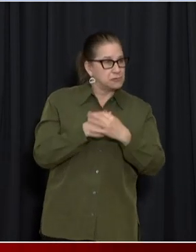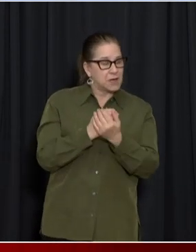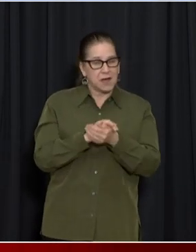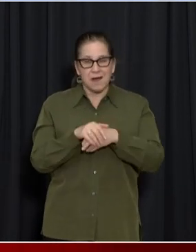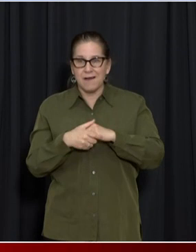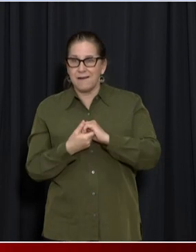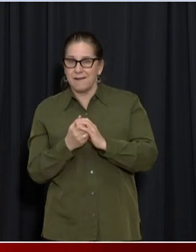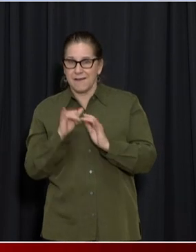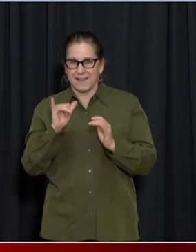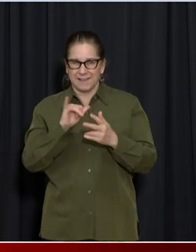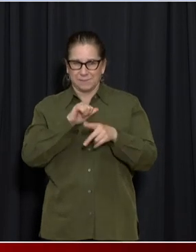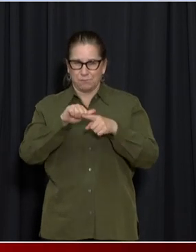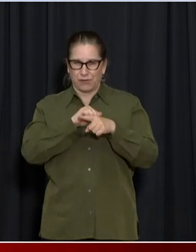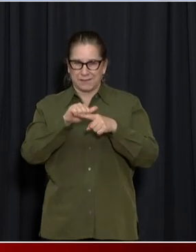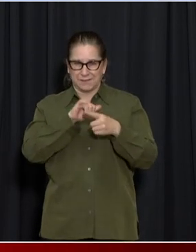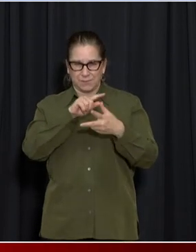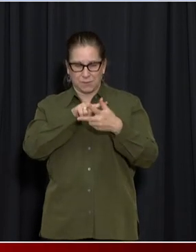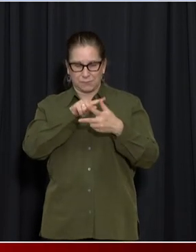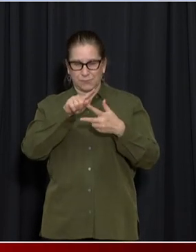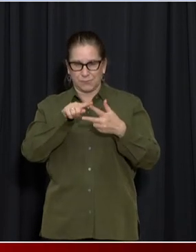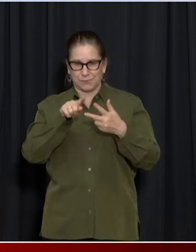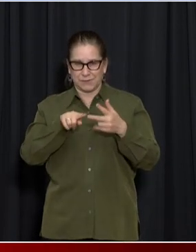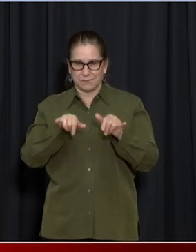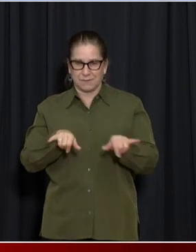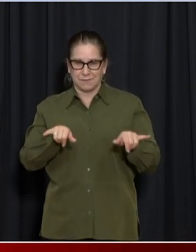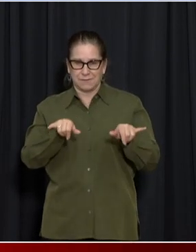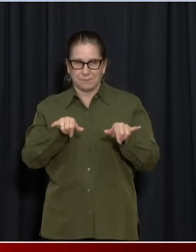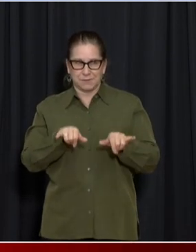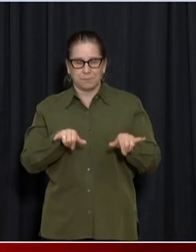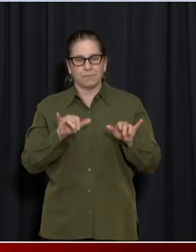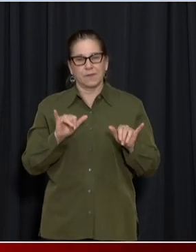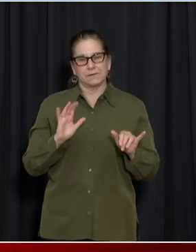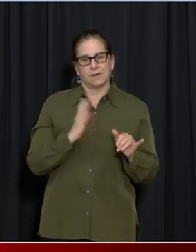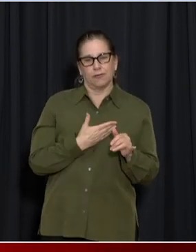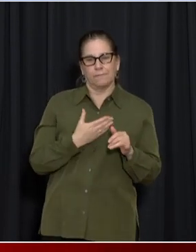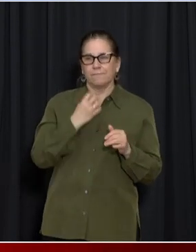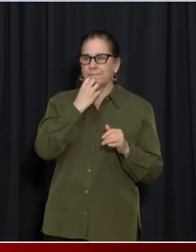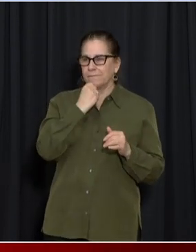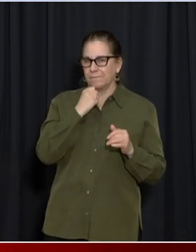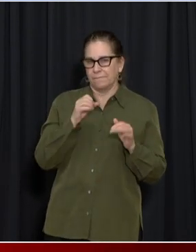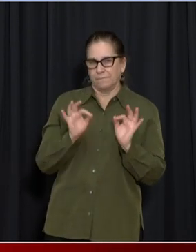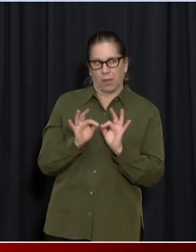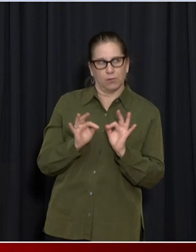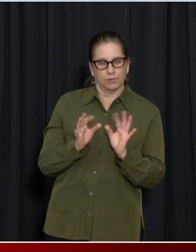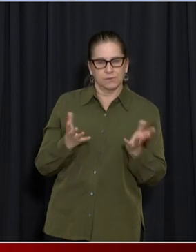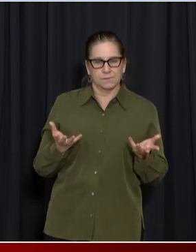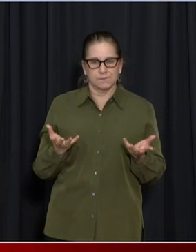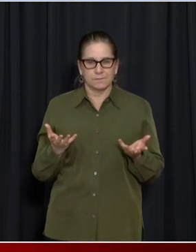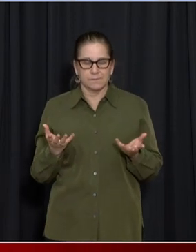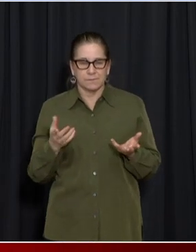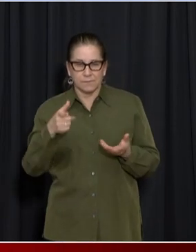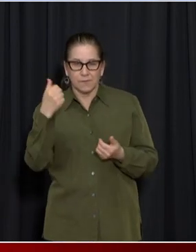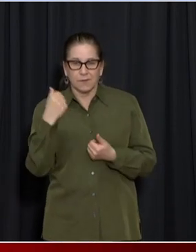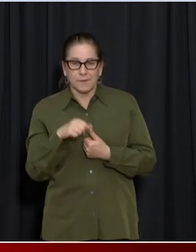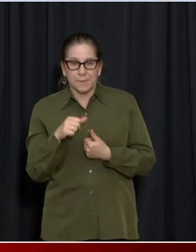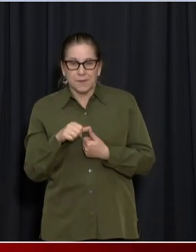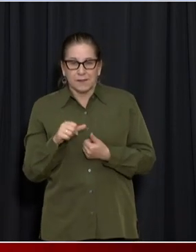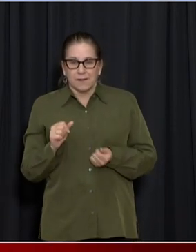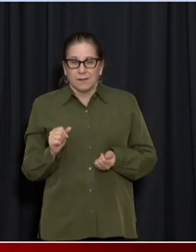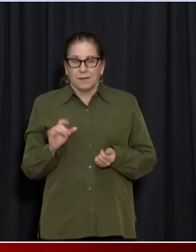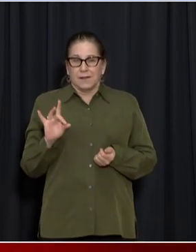our interaction with members of the public, it's worth noting that 82% of survey